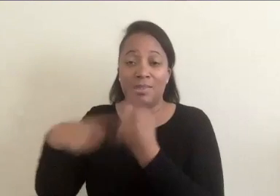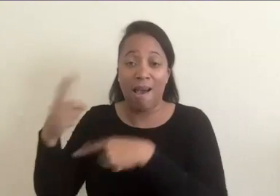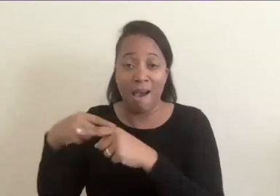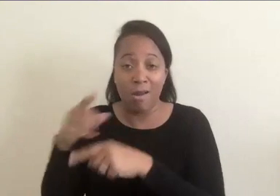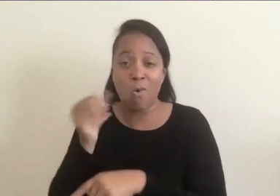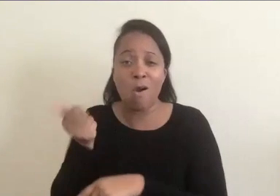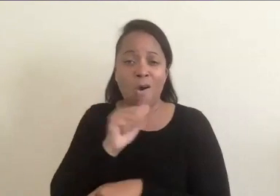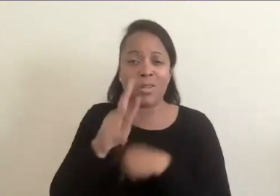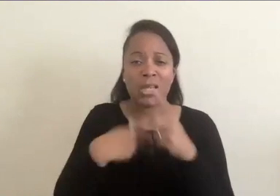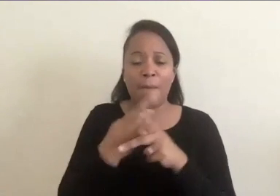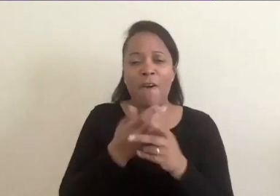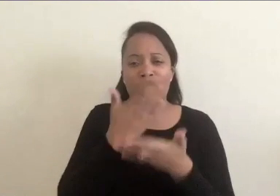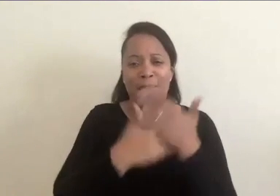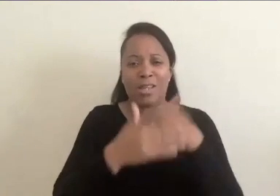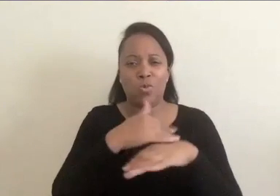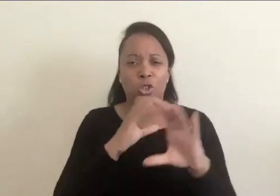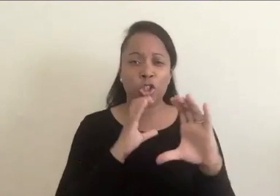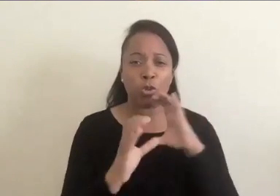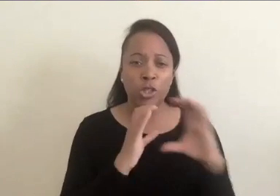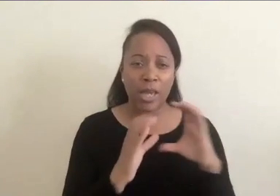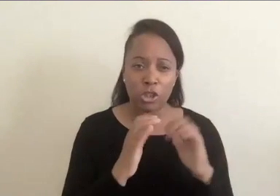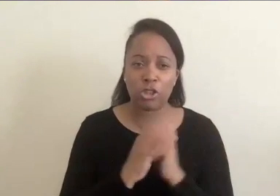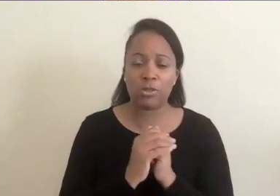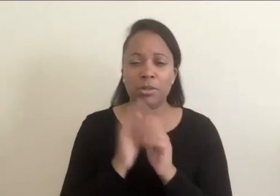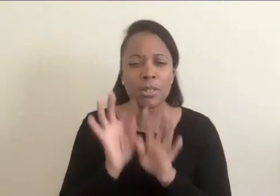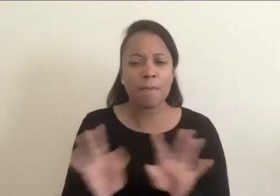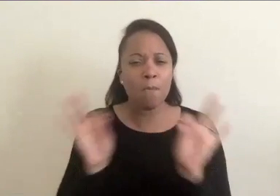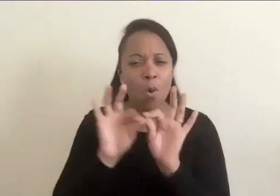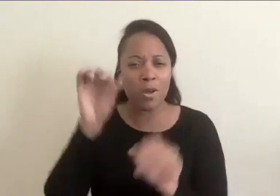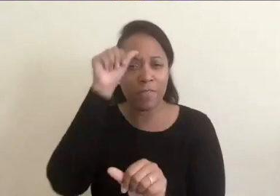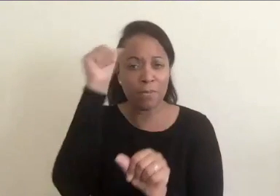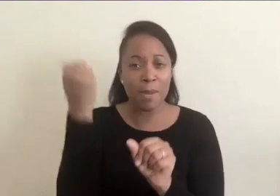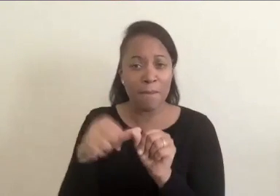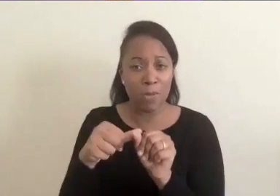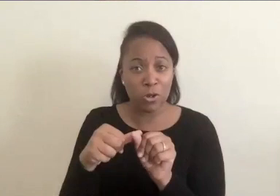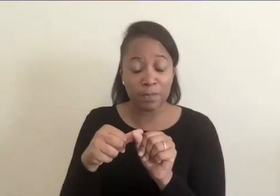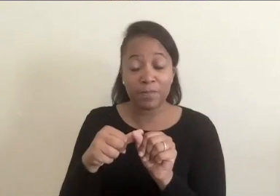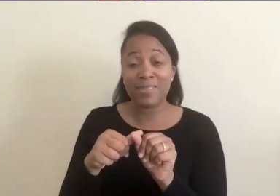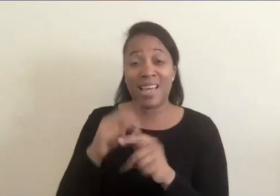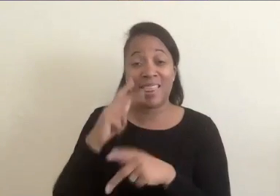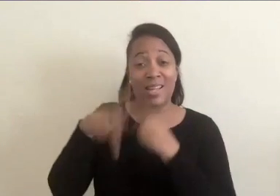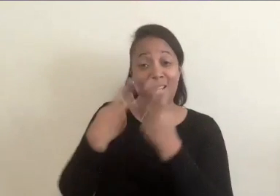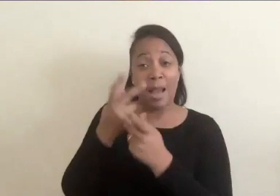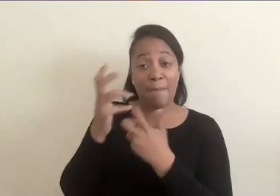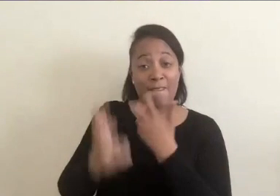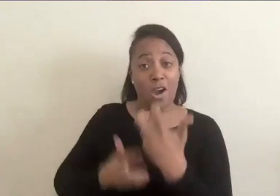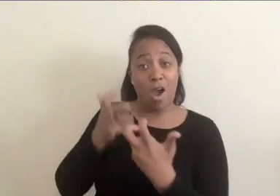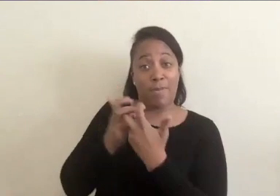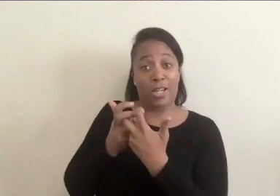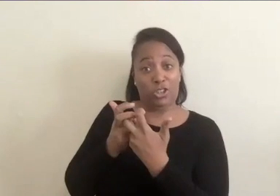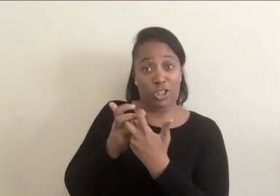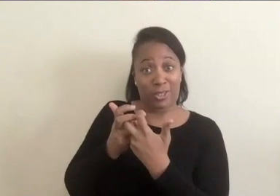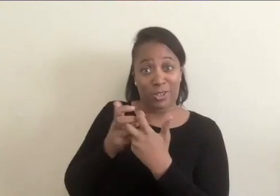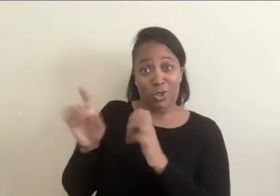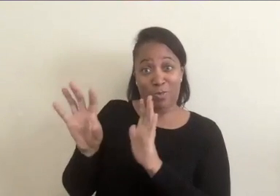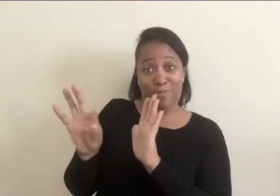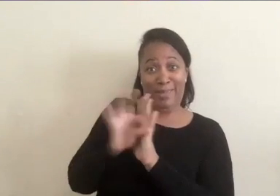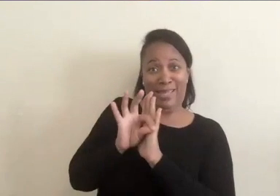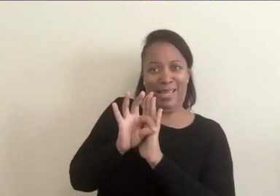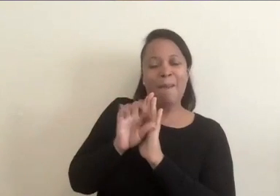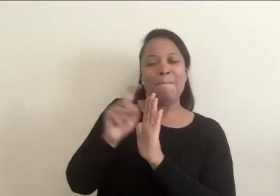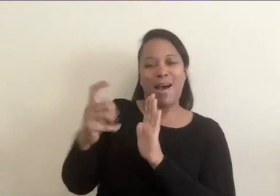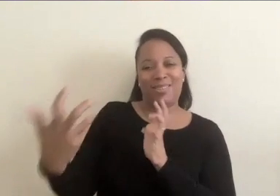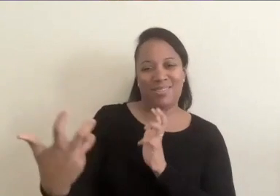manual communication. Now, keep in mind that the accommodation you select must be attentive to